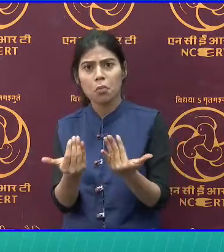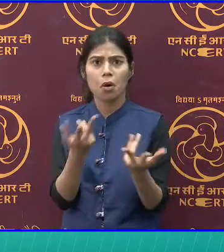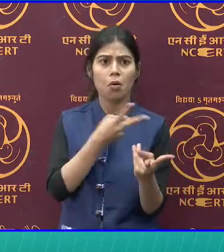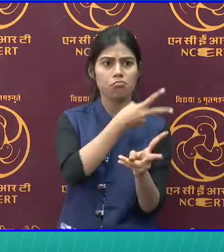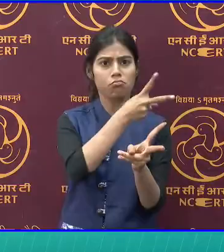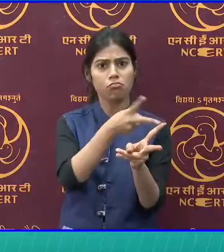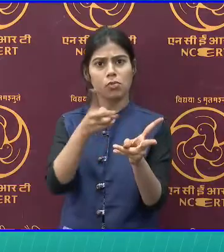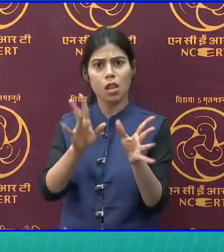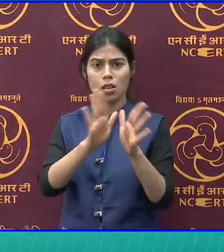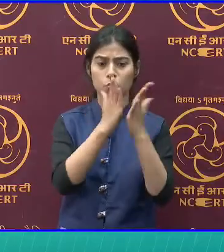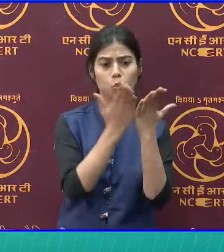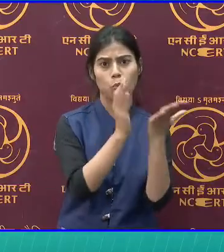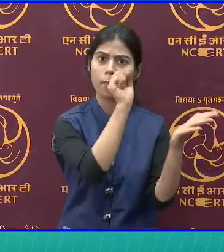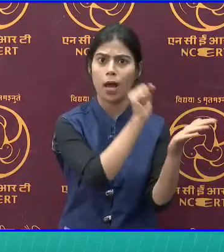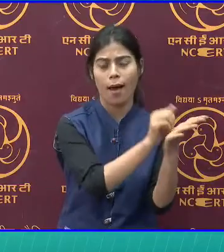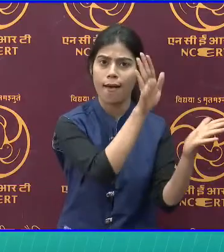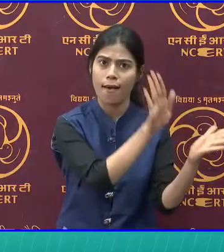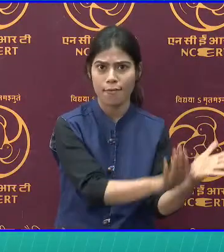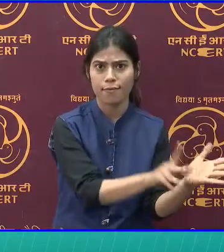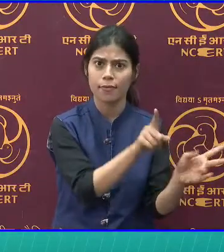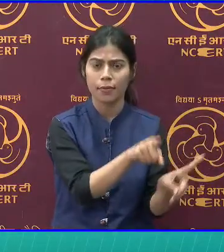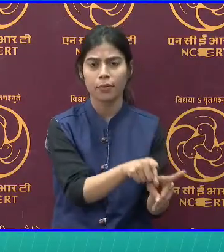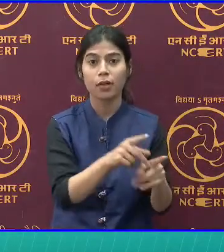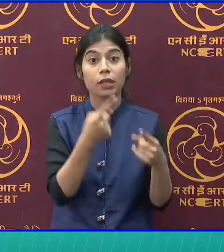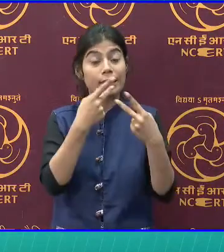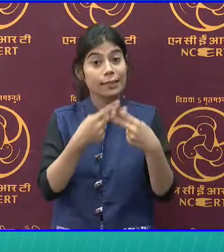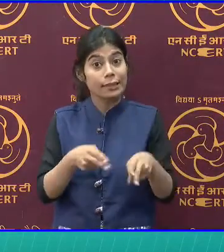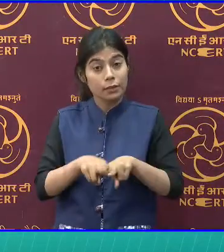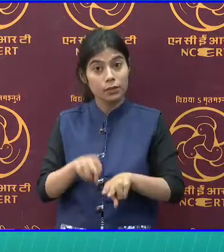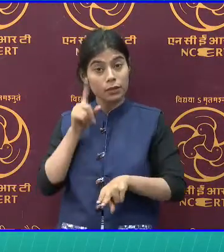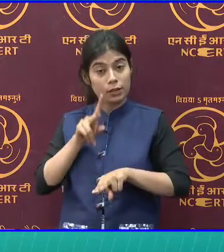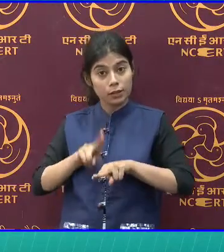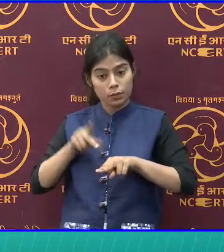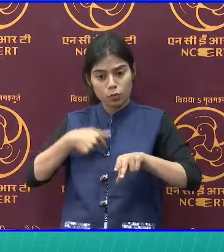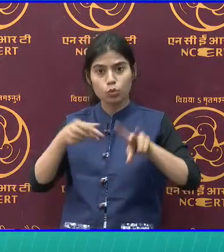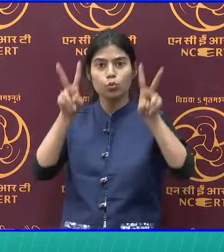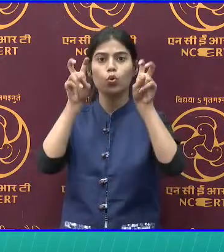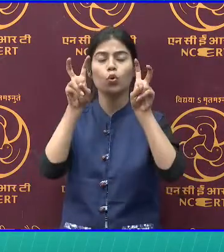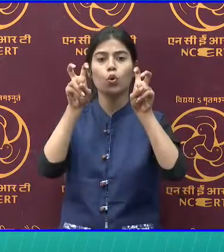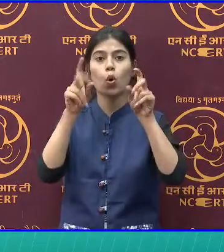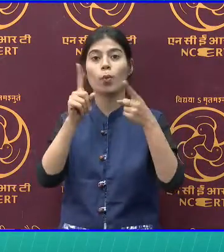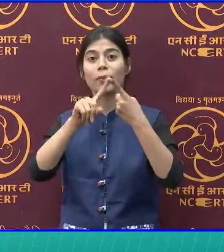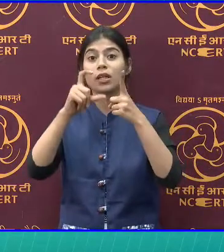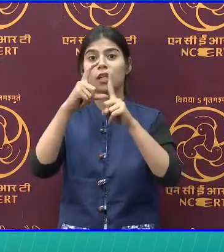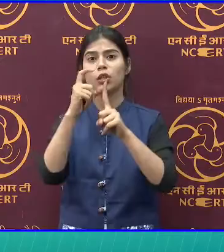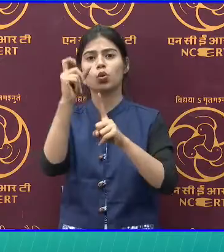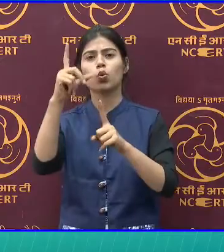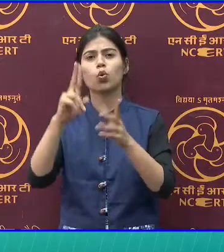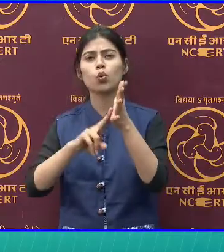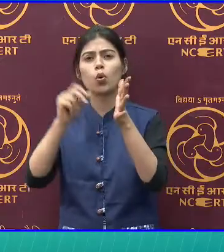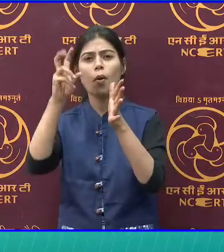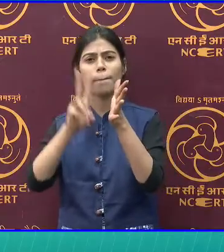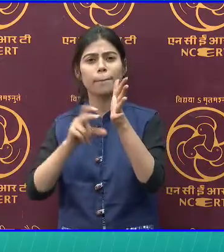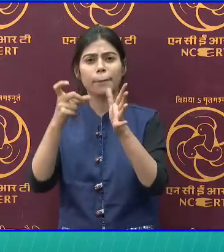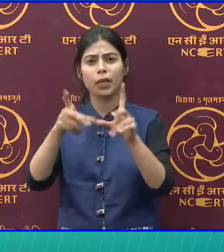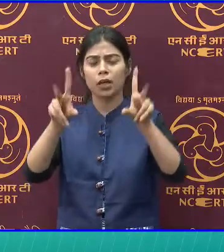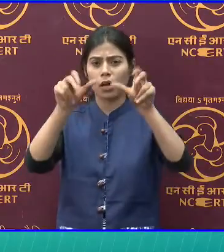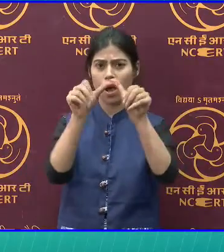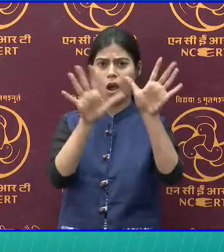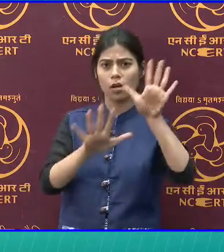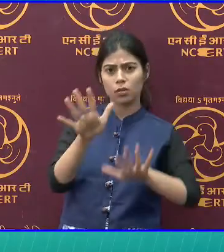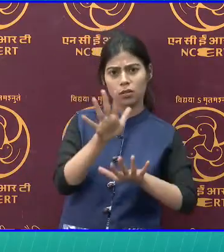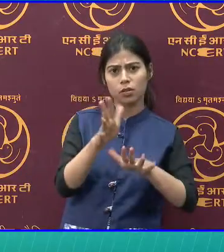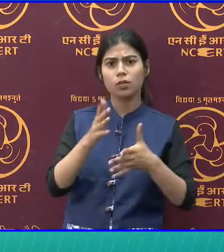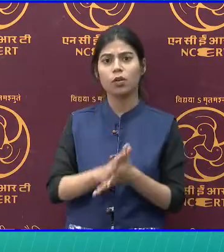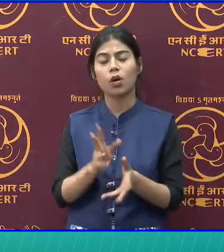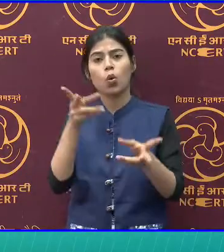of textbook actually. So, for example, when we talk about economic activities, not all the economic activities are same actually. They can be classified,